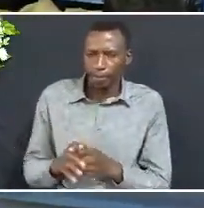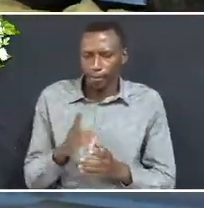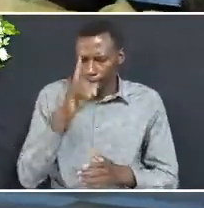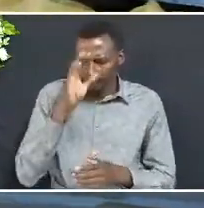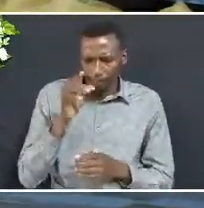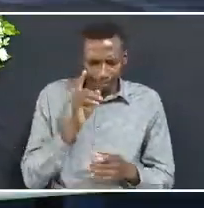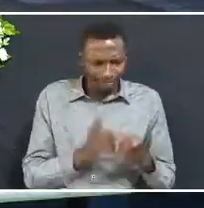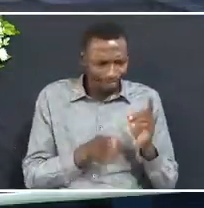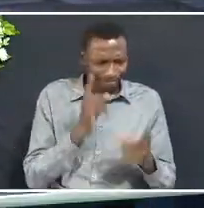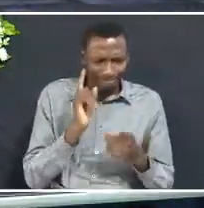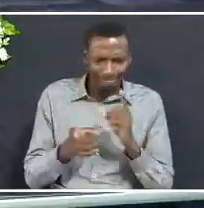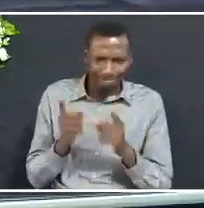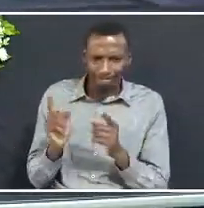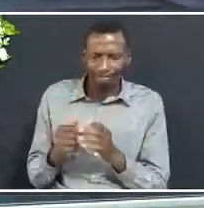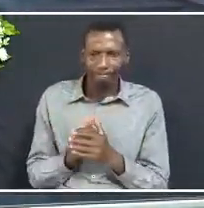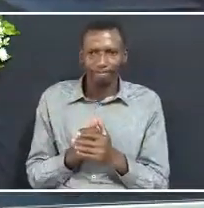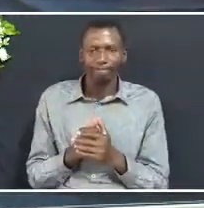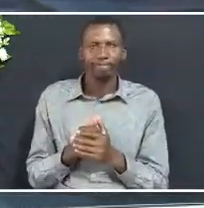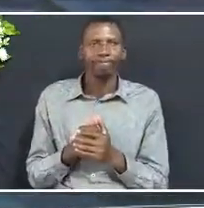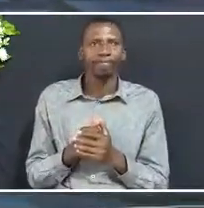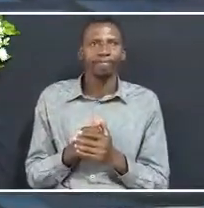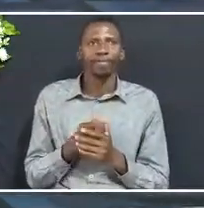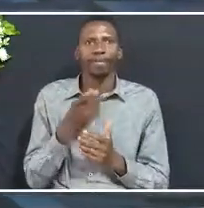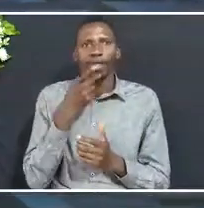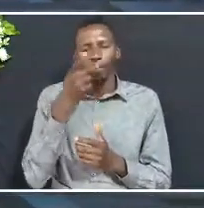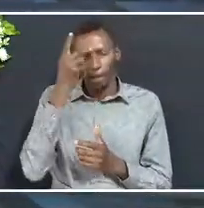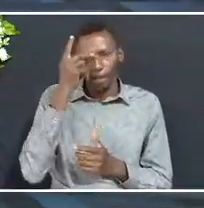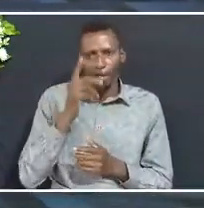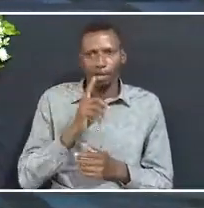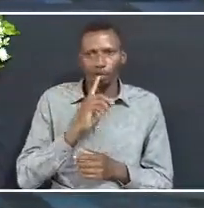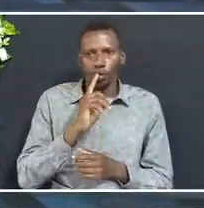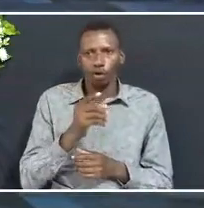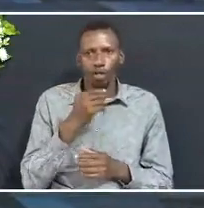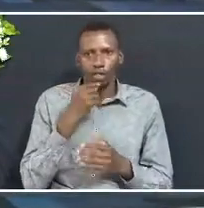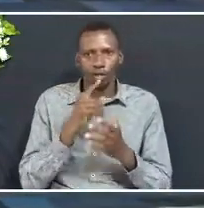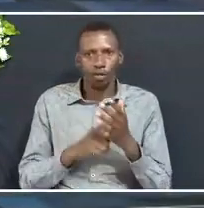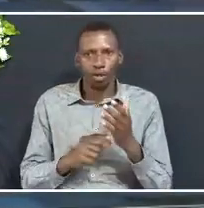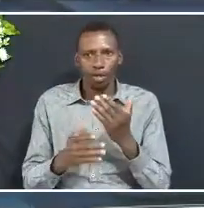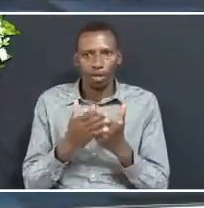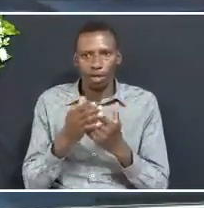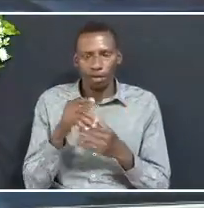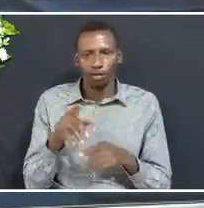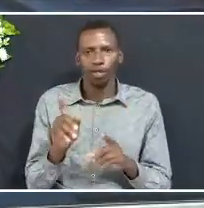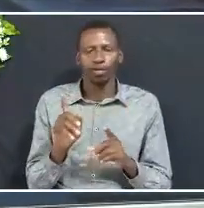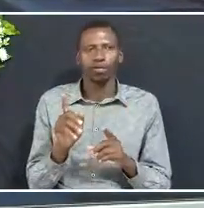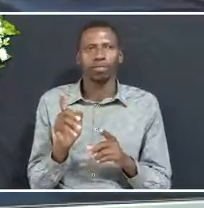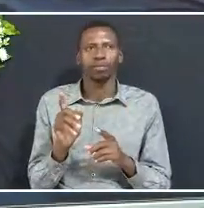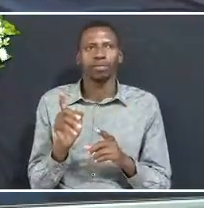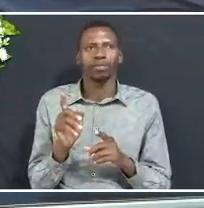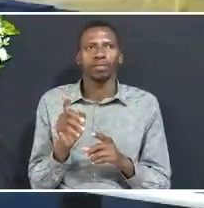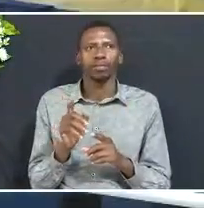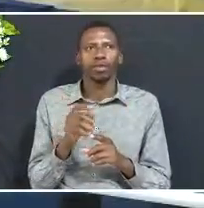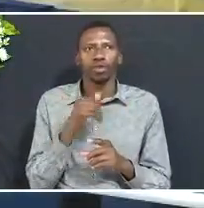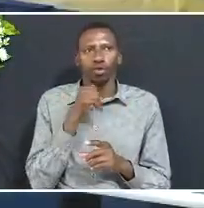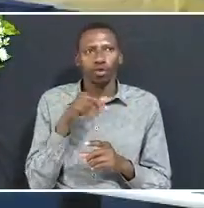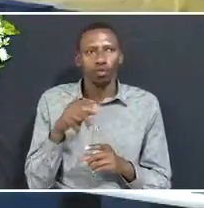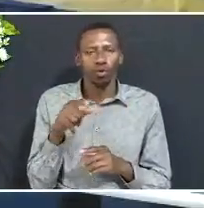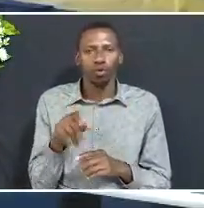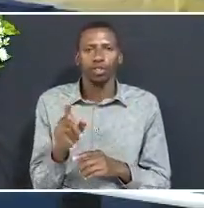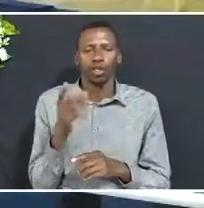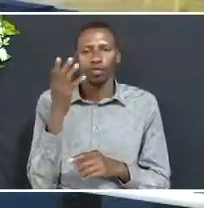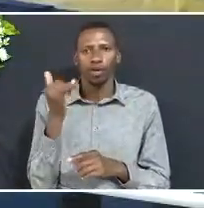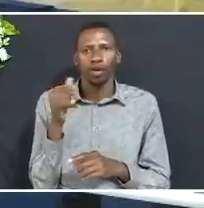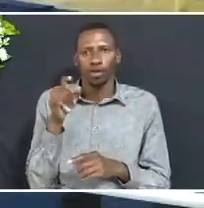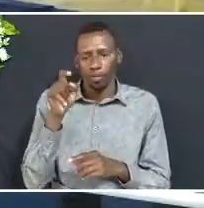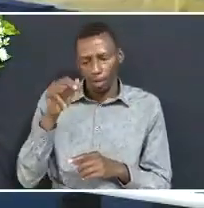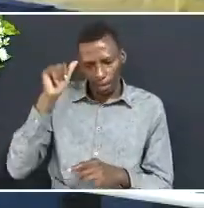seriously. The parent gave him the instructions: take care of yourself. Do not dirtify yourself, because you need to